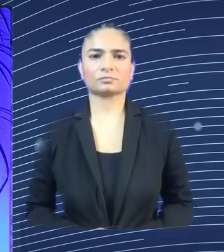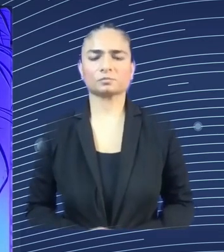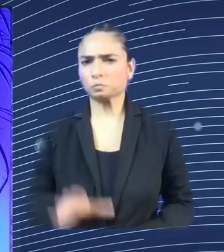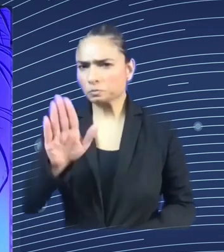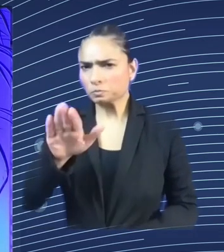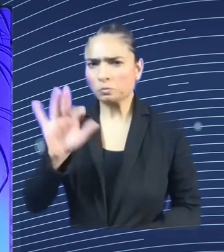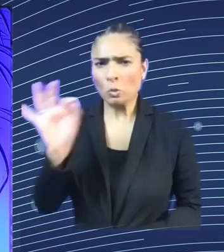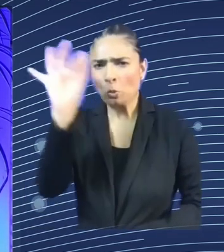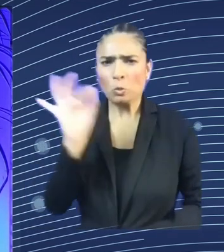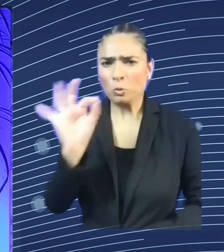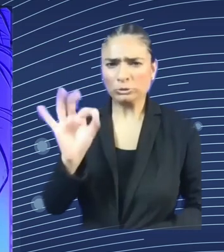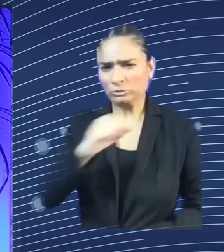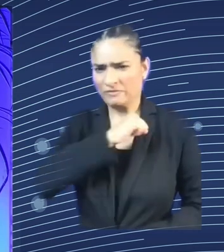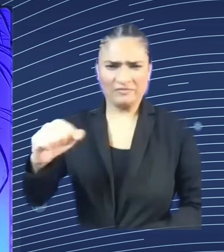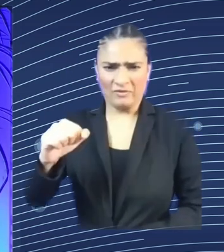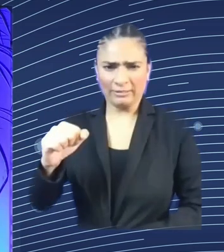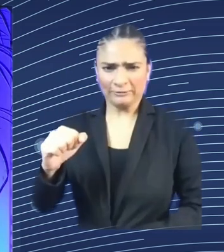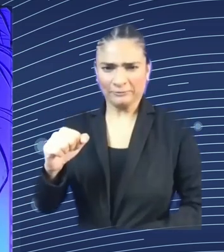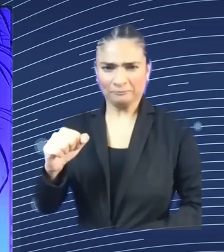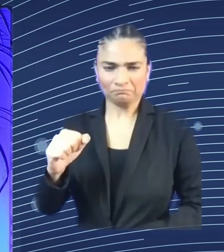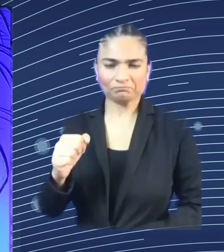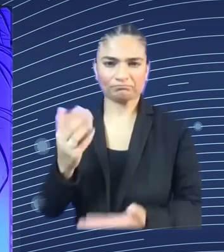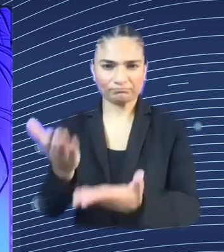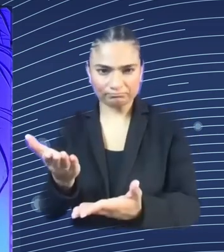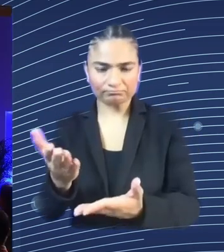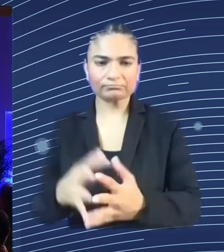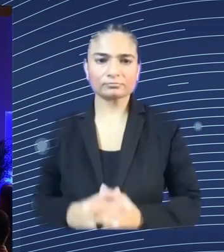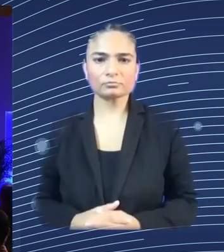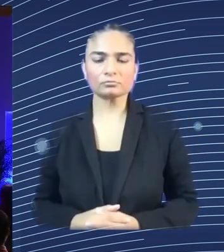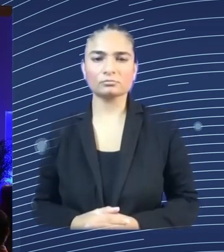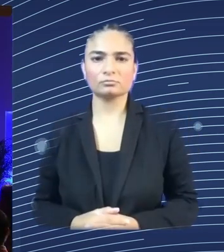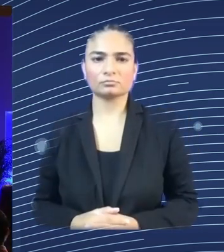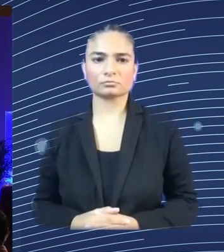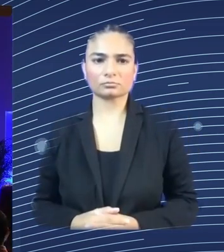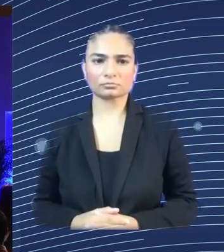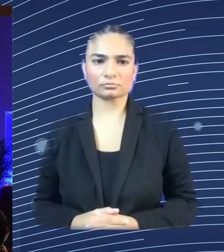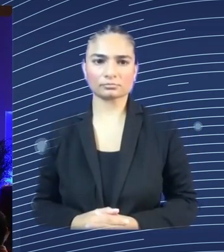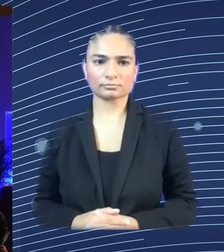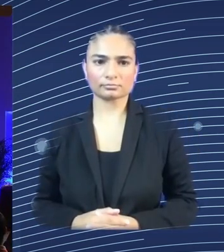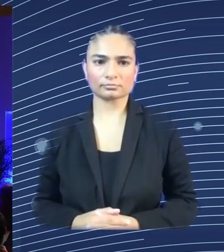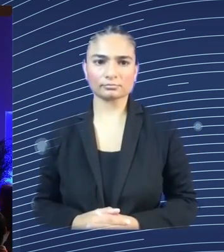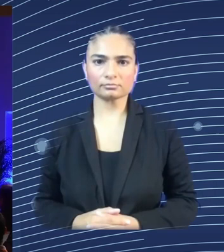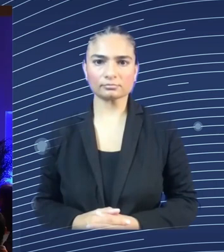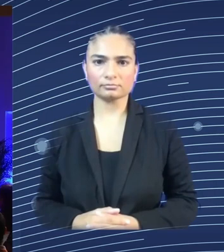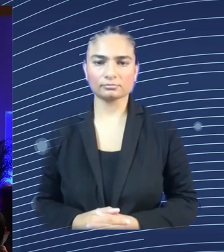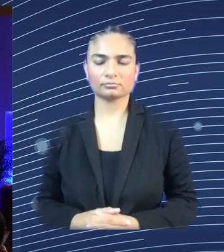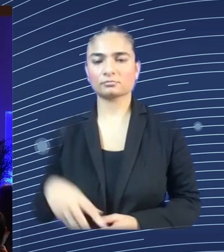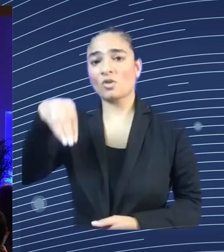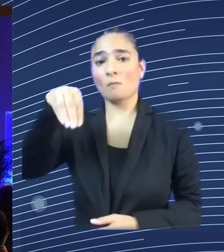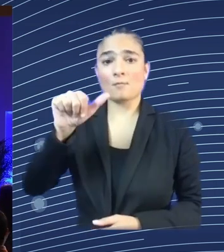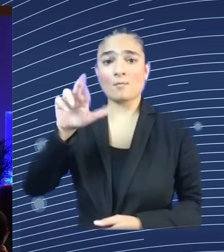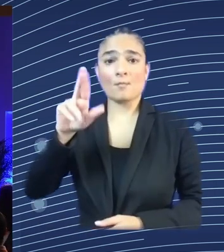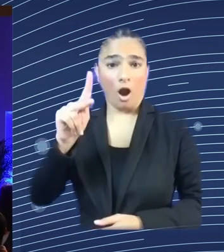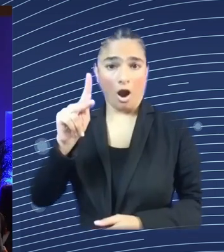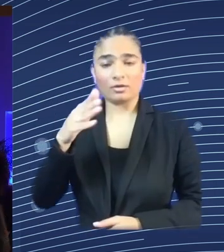Mic, please. Okay, we have two. We'll start here and then we'll go to the other side. Please introduce yourself to the audience and then tell us. Yes, hello. I'm